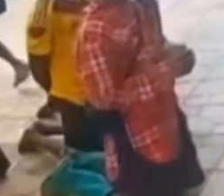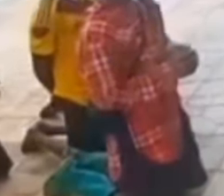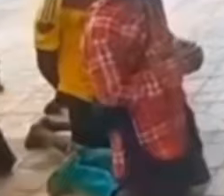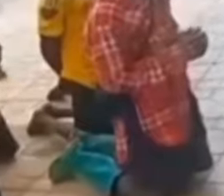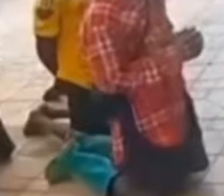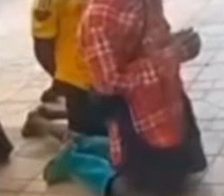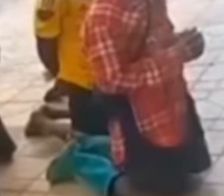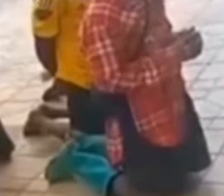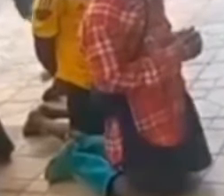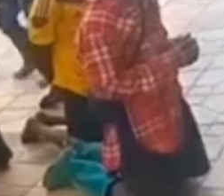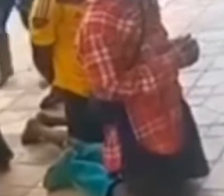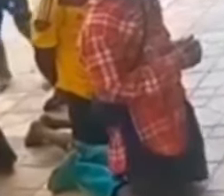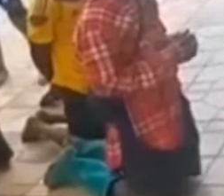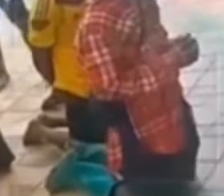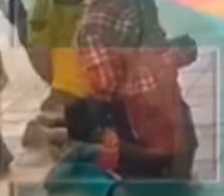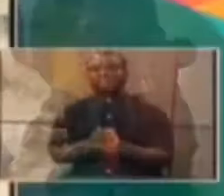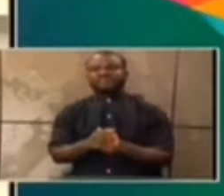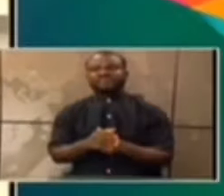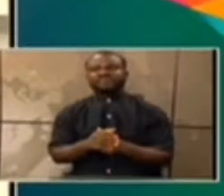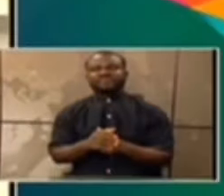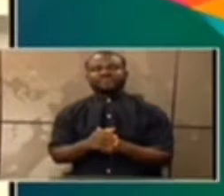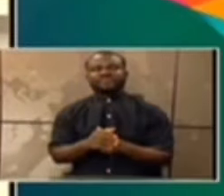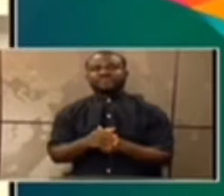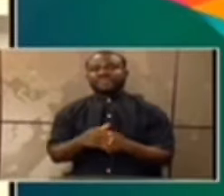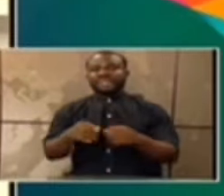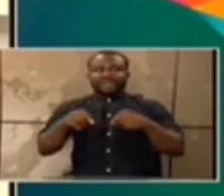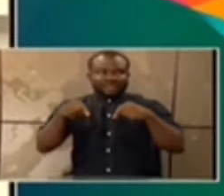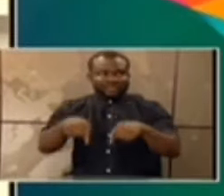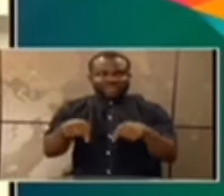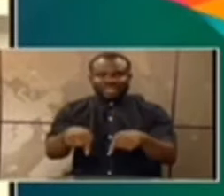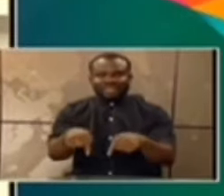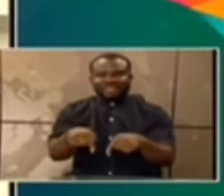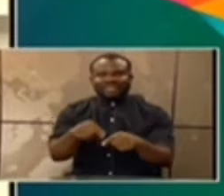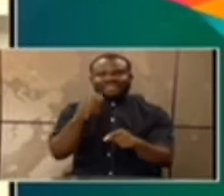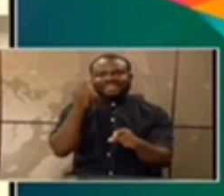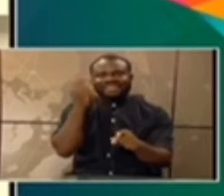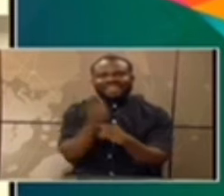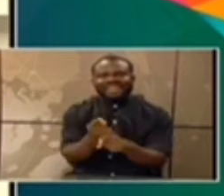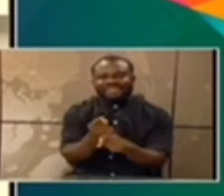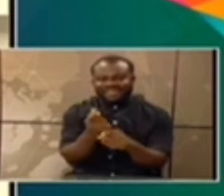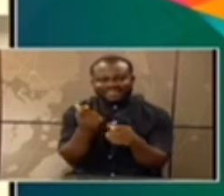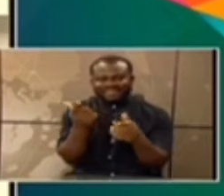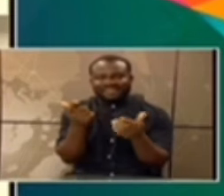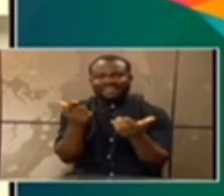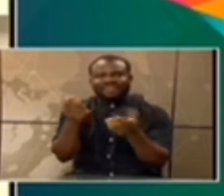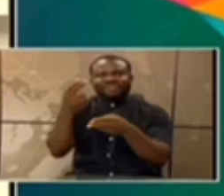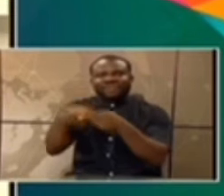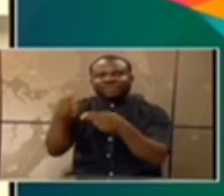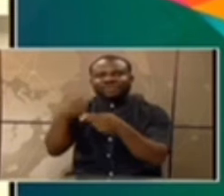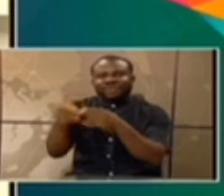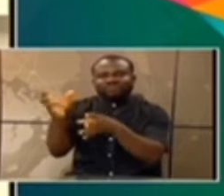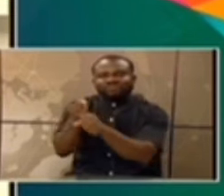Mane betwa mu keke ene mbe bon 70 niti entitie biye ensa mahene eno